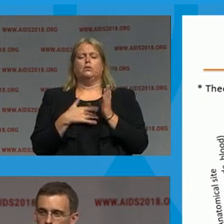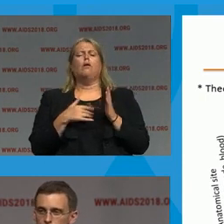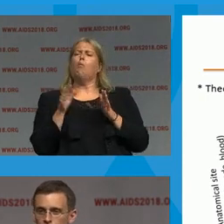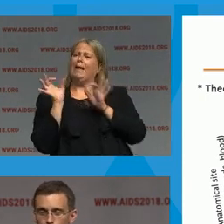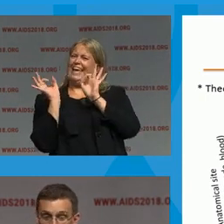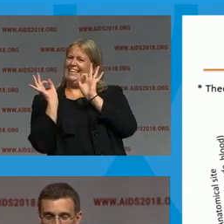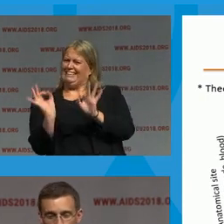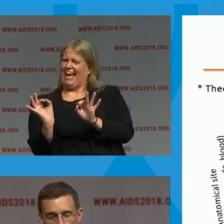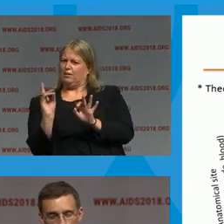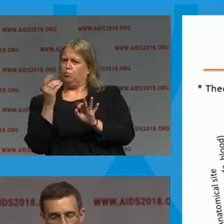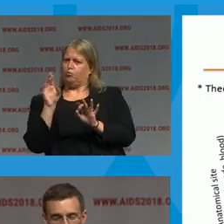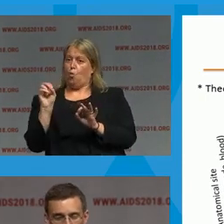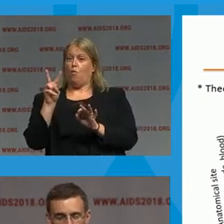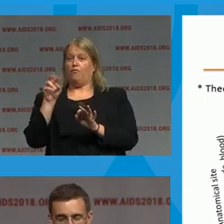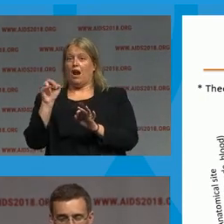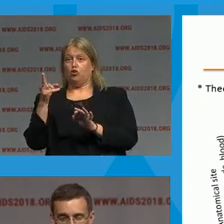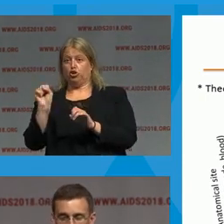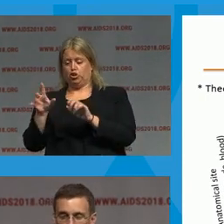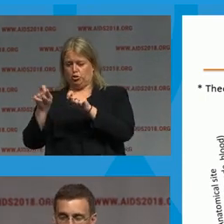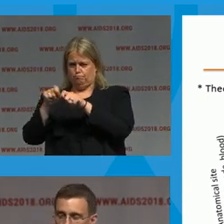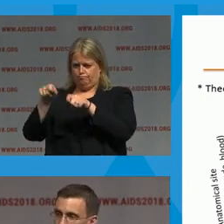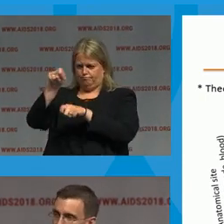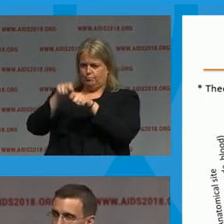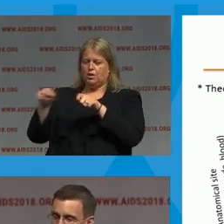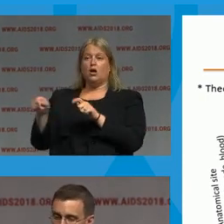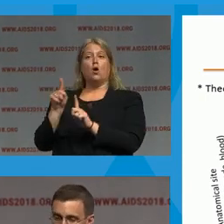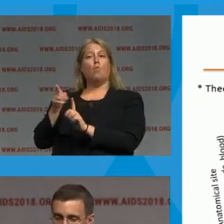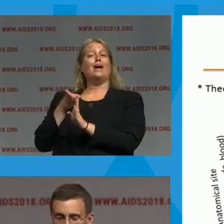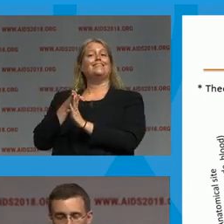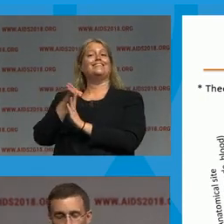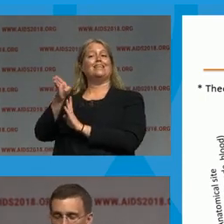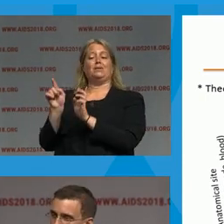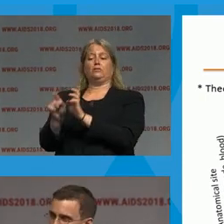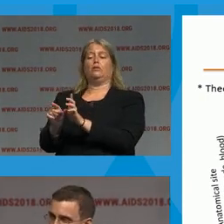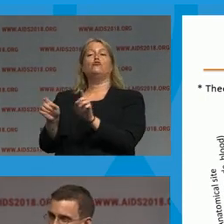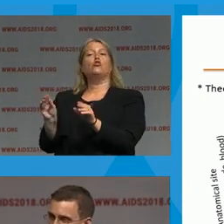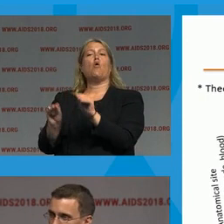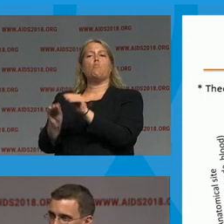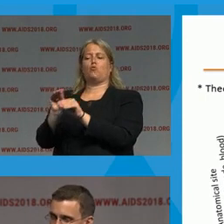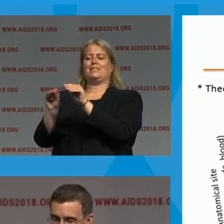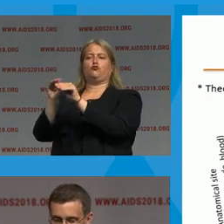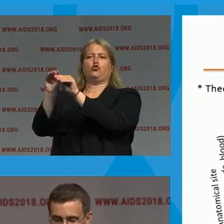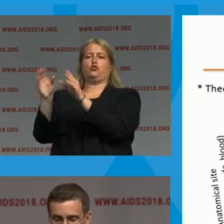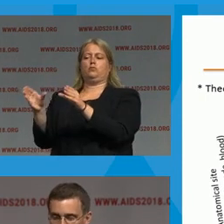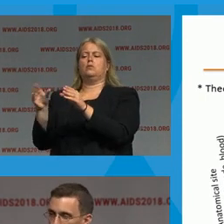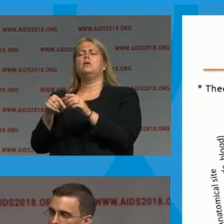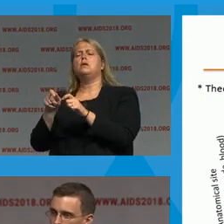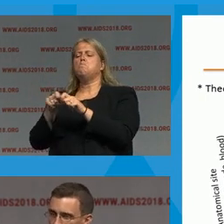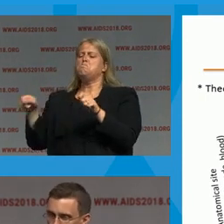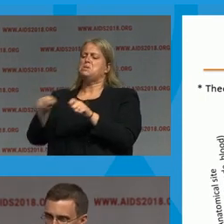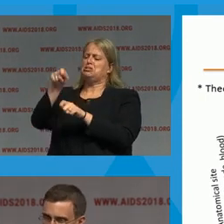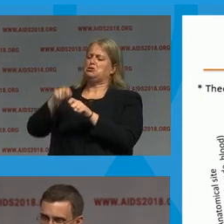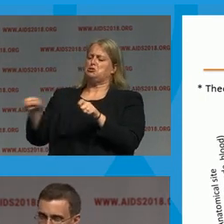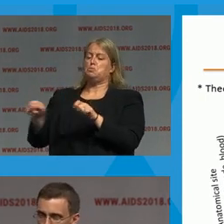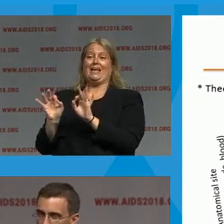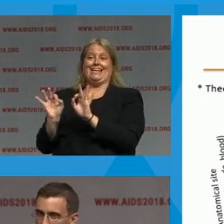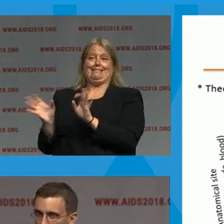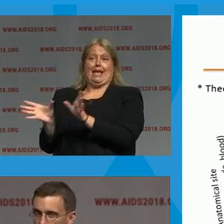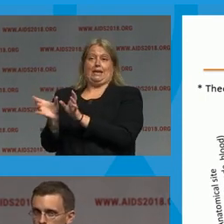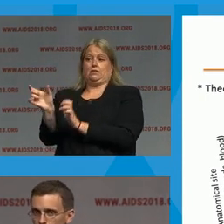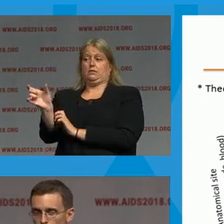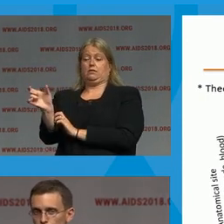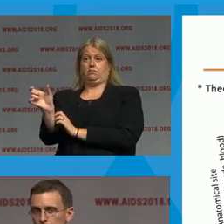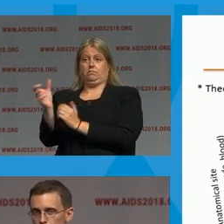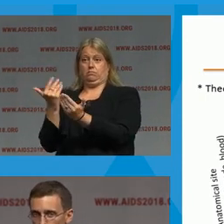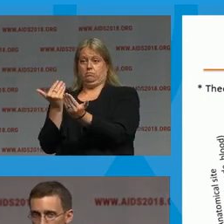proviruses improves upon this one dimension, this composition of the provirus, by just measuring the intact HIV proviruses. So this zooms us